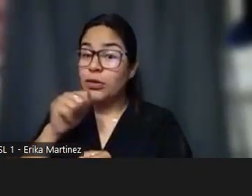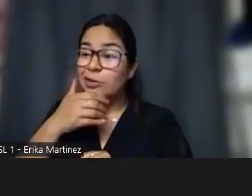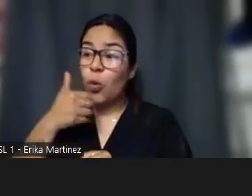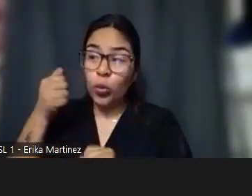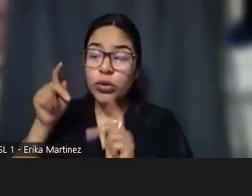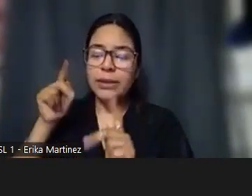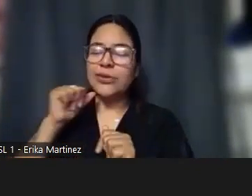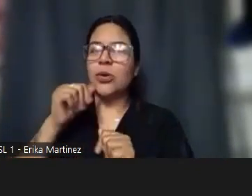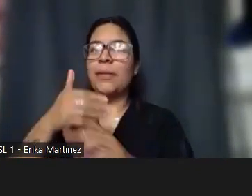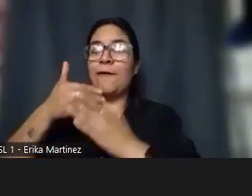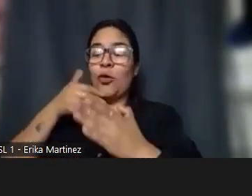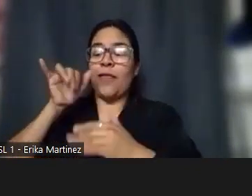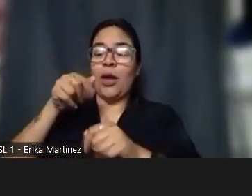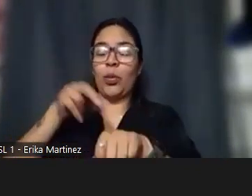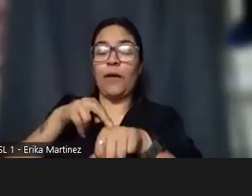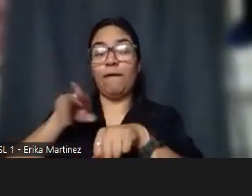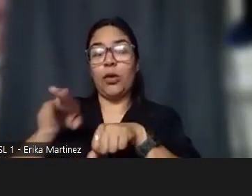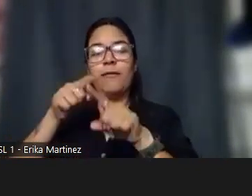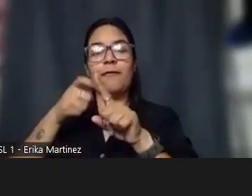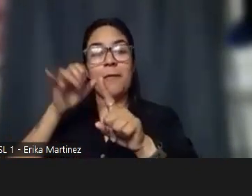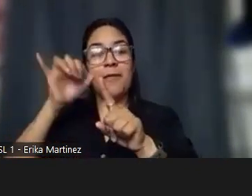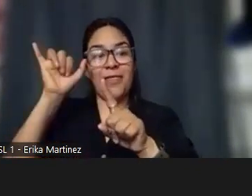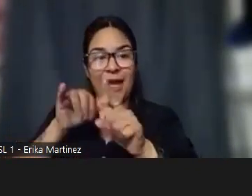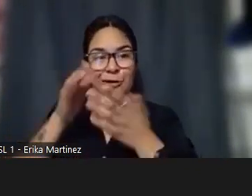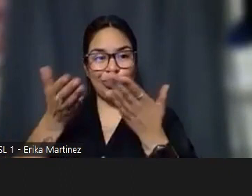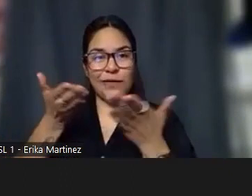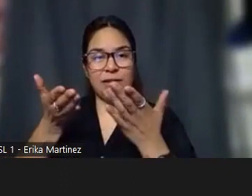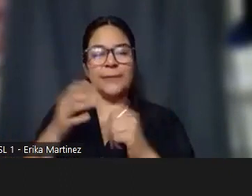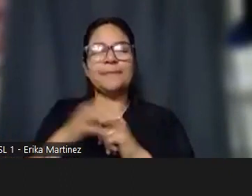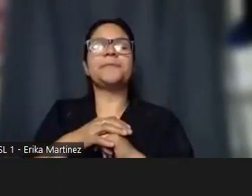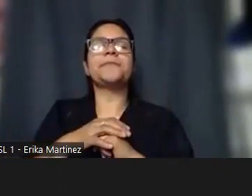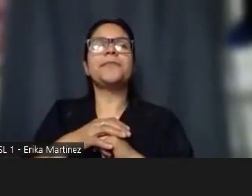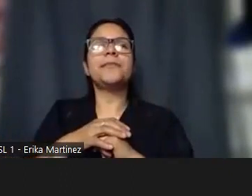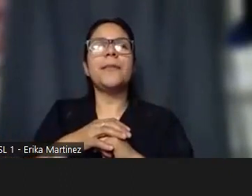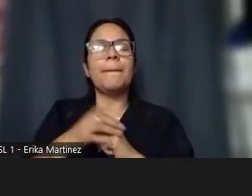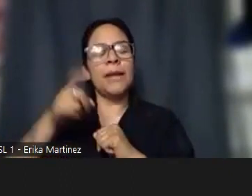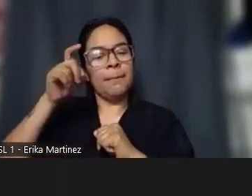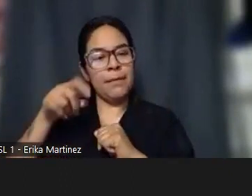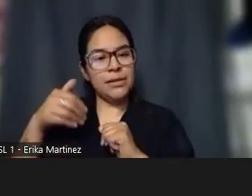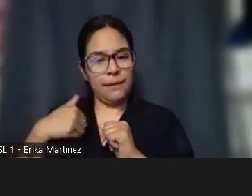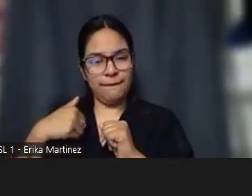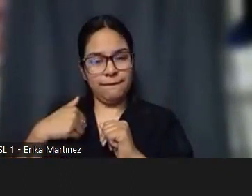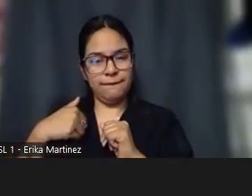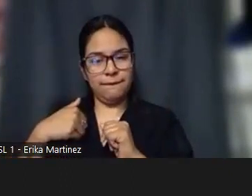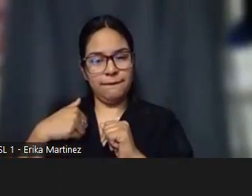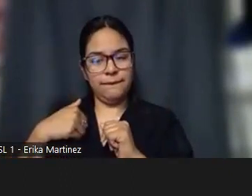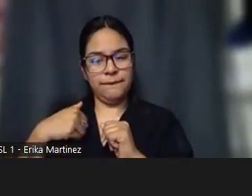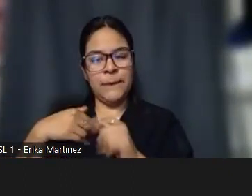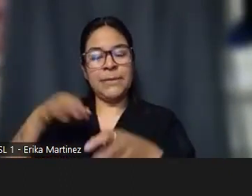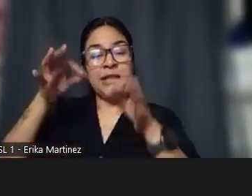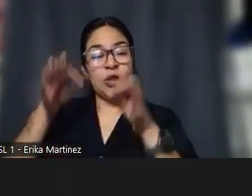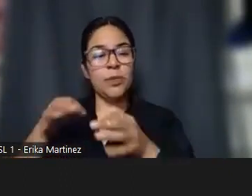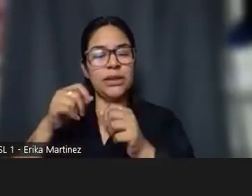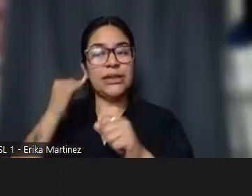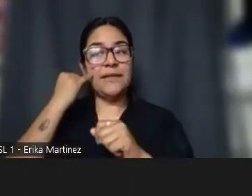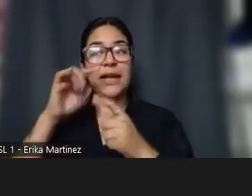that referral is made, either from Adult Protective Services or another referring party, they have to, it needs to be determined, are there any family